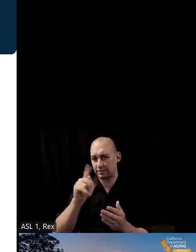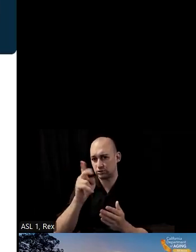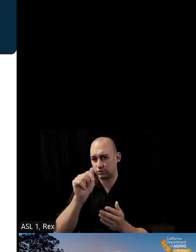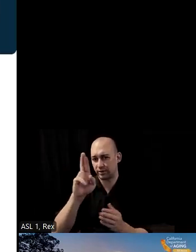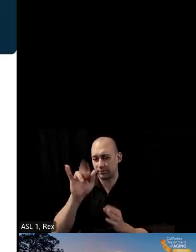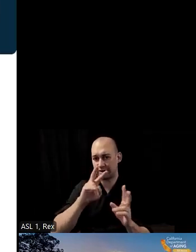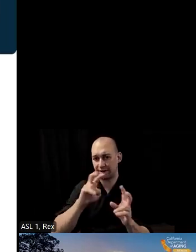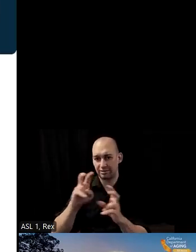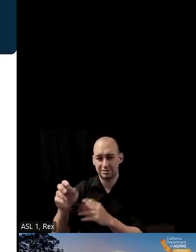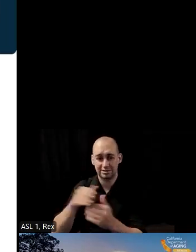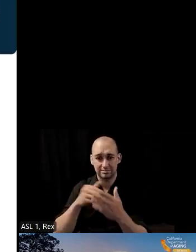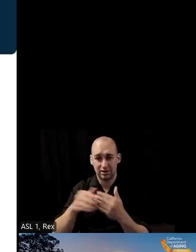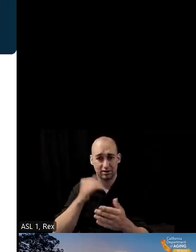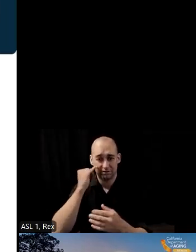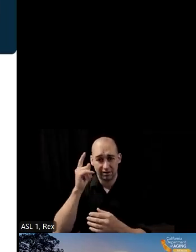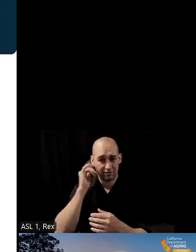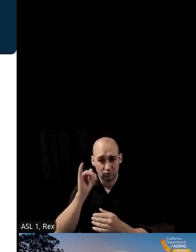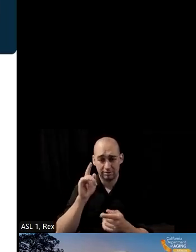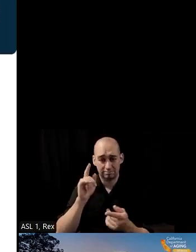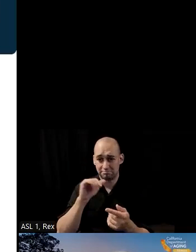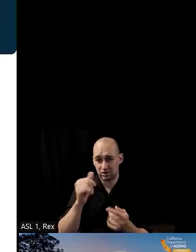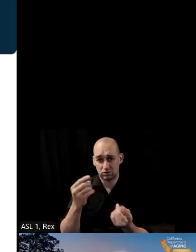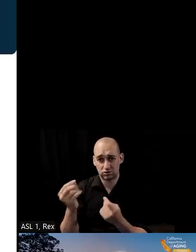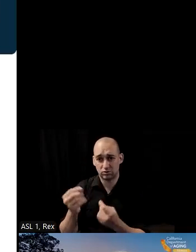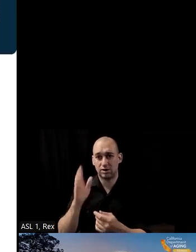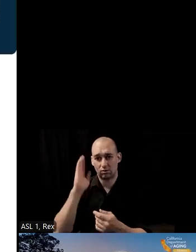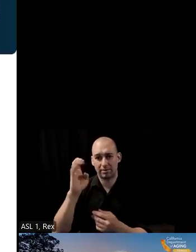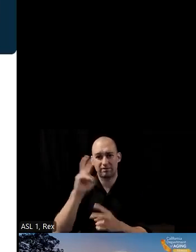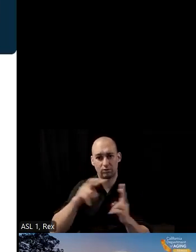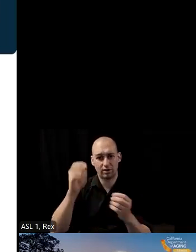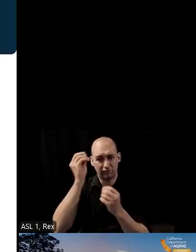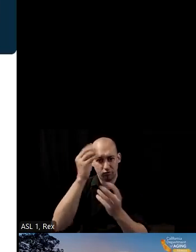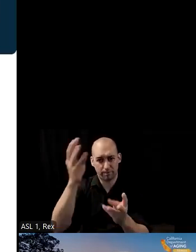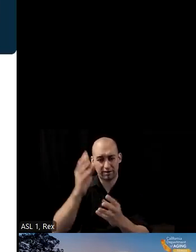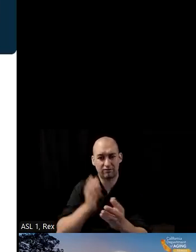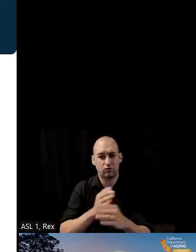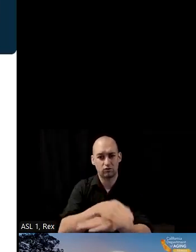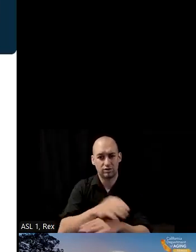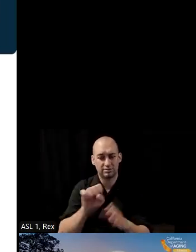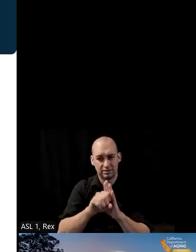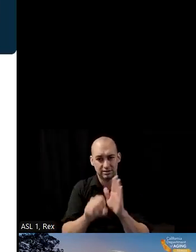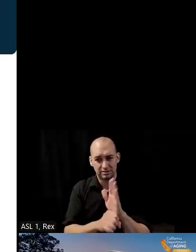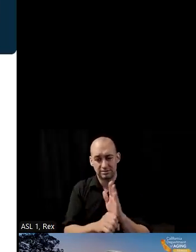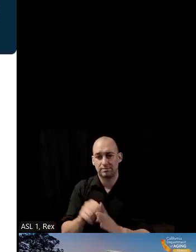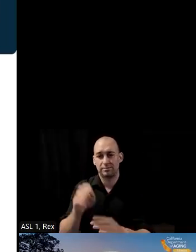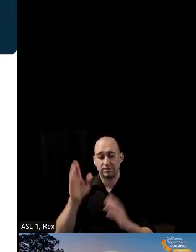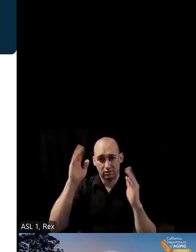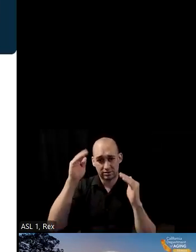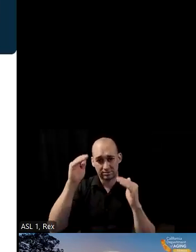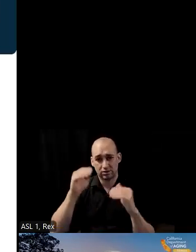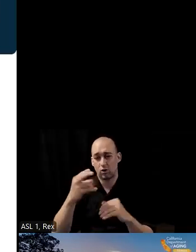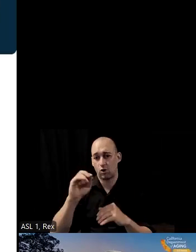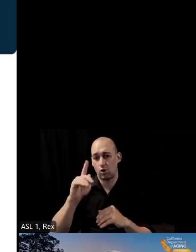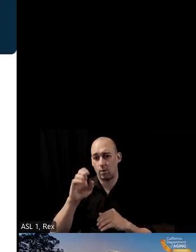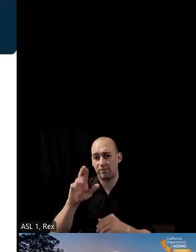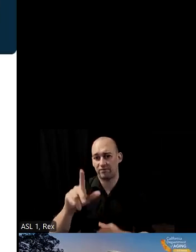California doesn't end up doing it, it would be very informative at the federal level and across states. But we're hopeful. We're going to maintain hope that we can do something